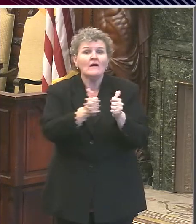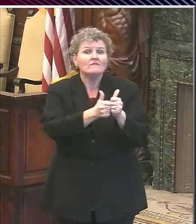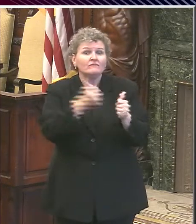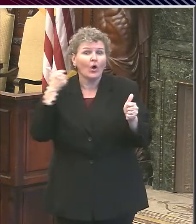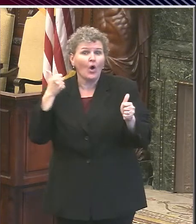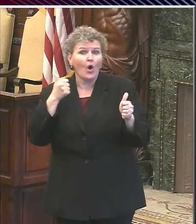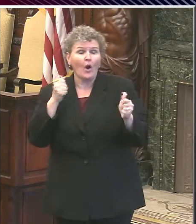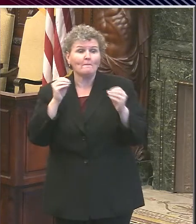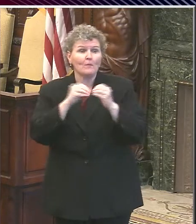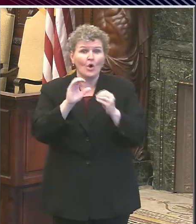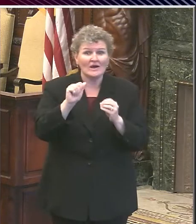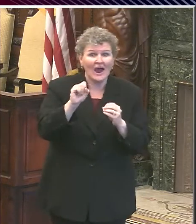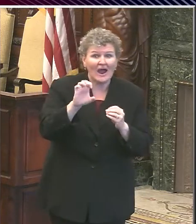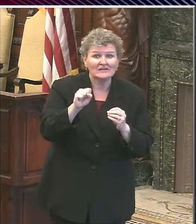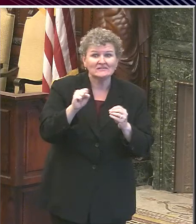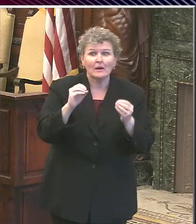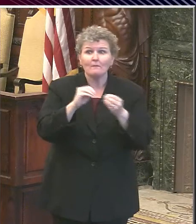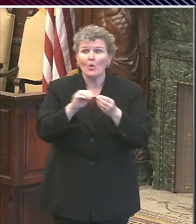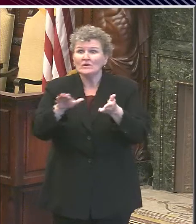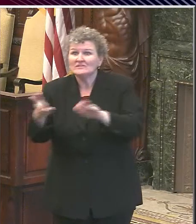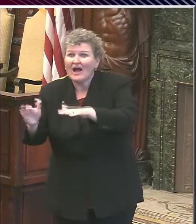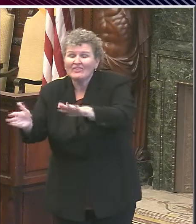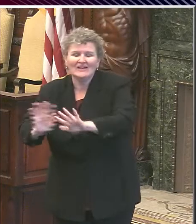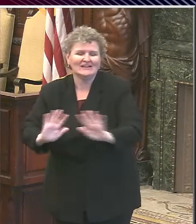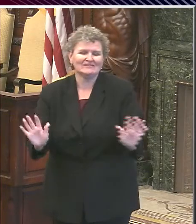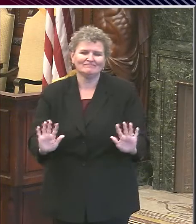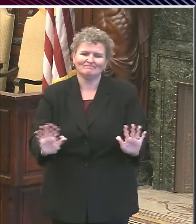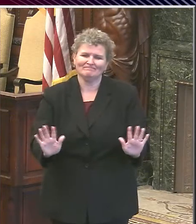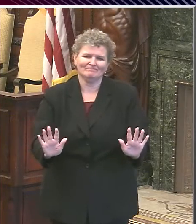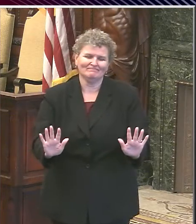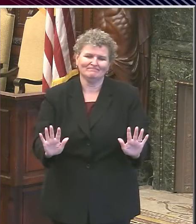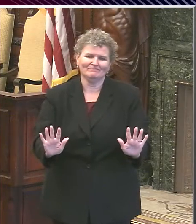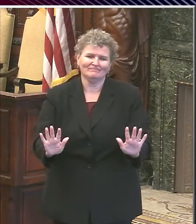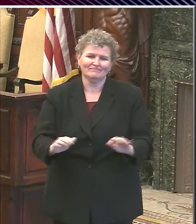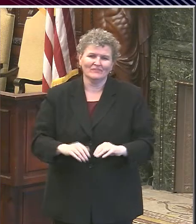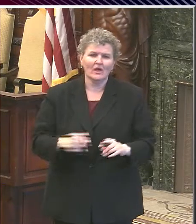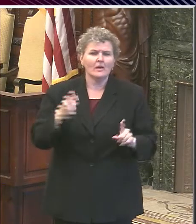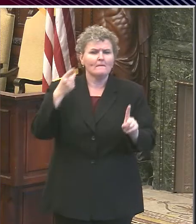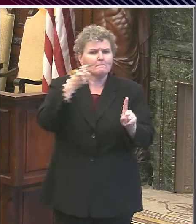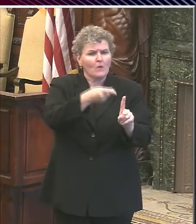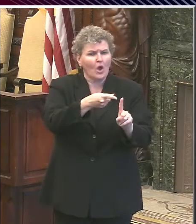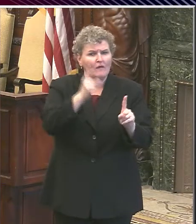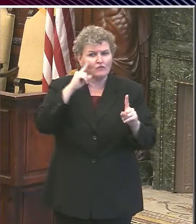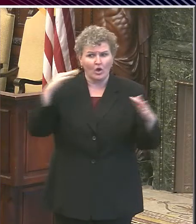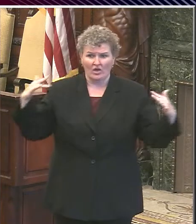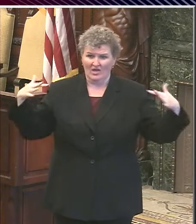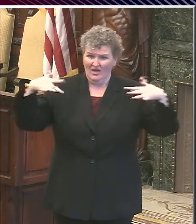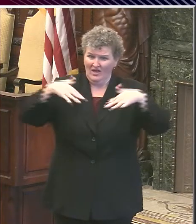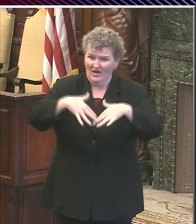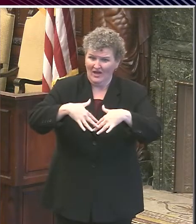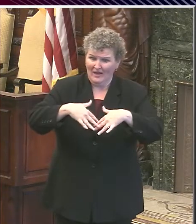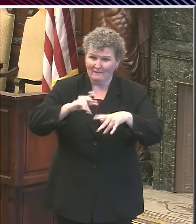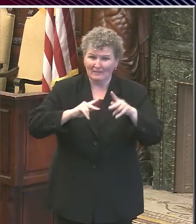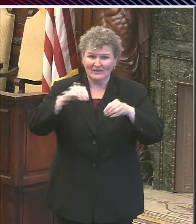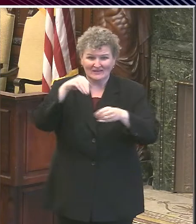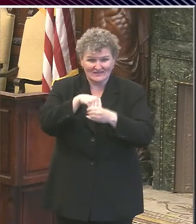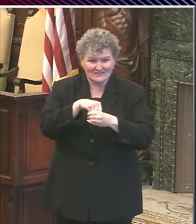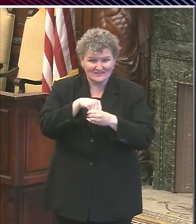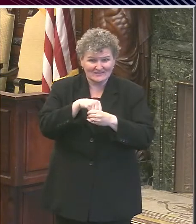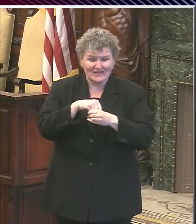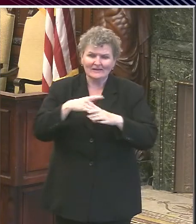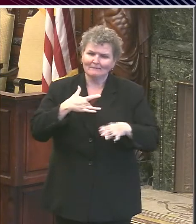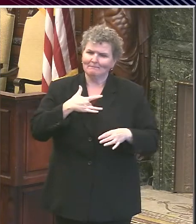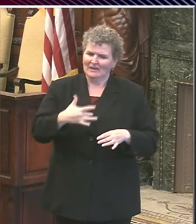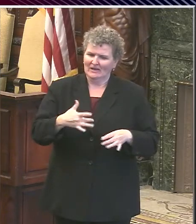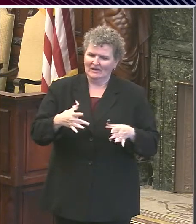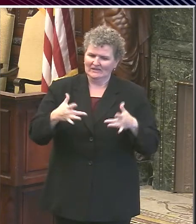getting more deaths. So general guidance, avoid gatherings. When you get together with people indoors, that's when the virus is spread.